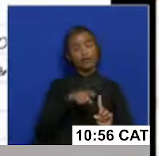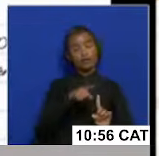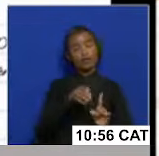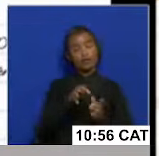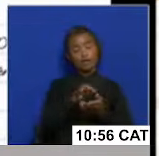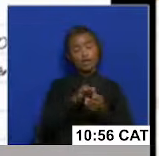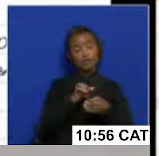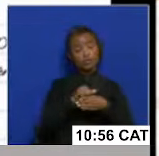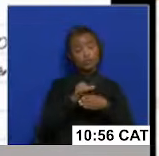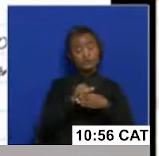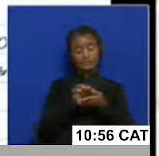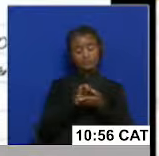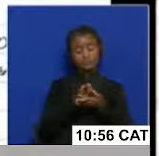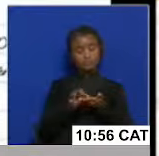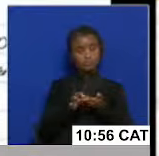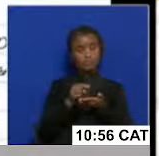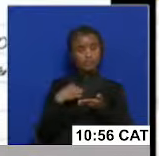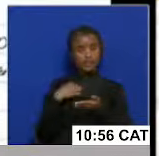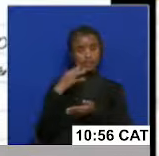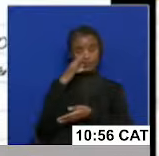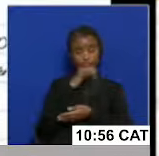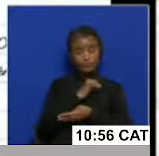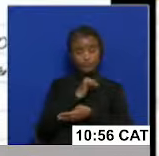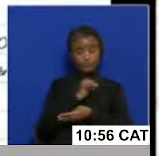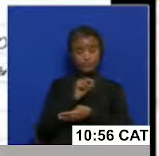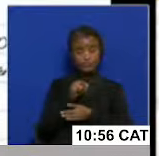assume Officer Mackenzie is referring to as the white male.